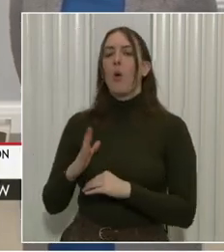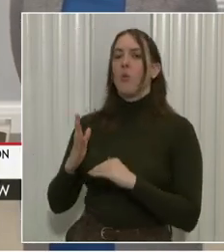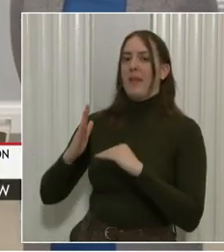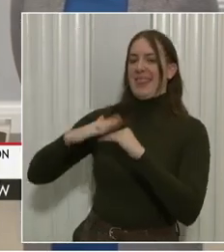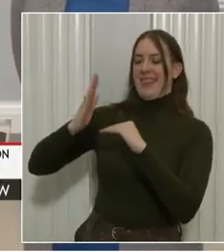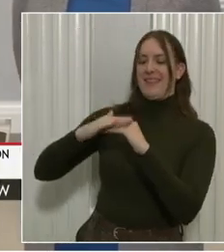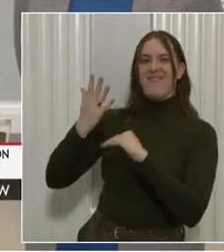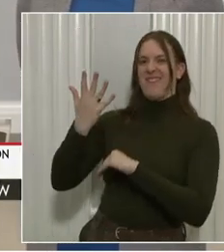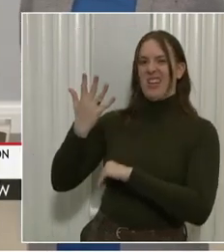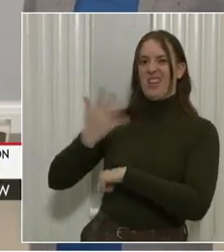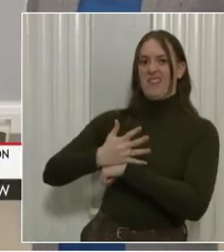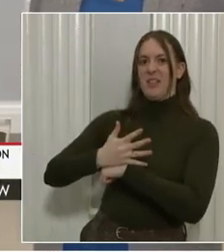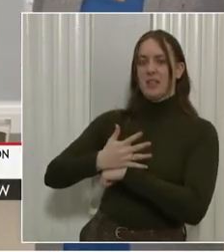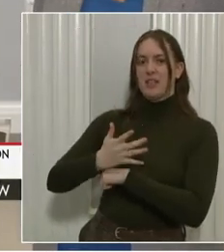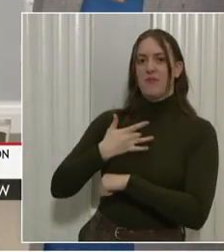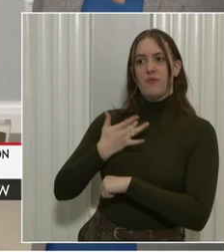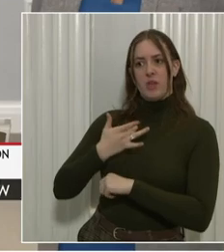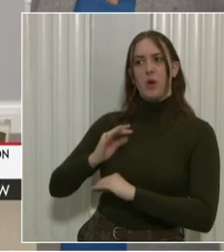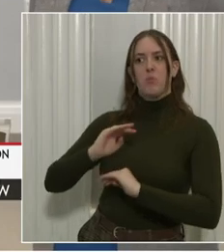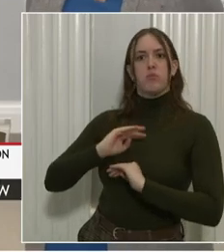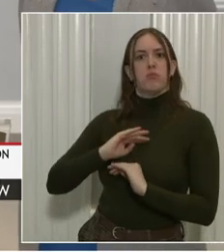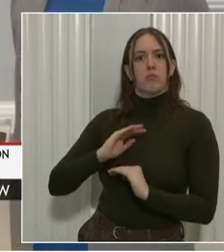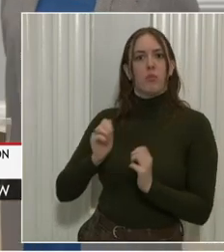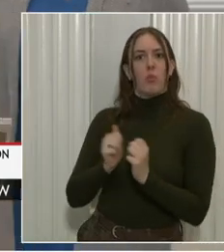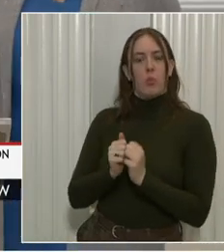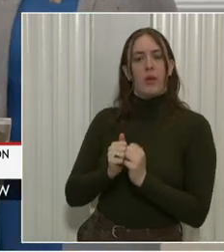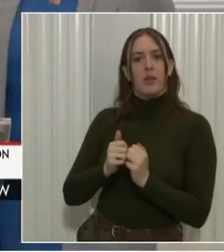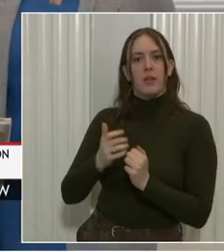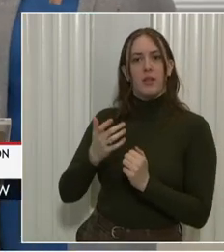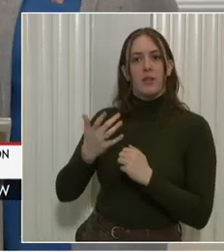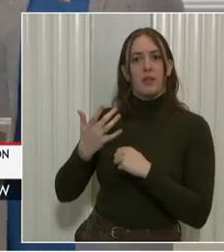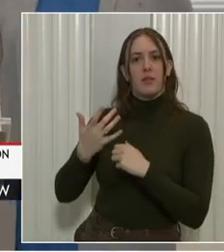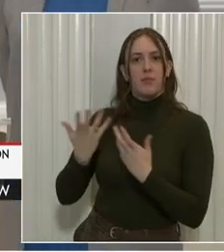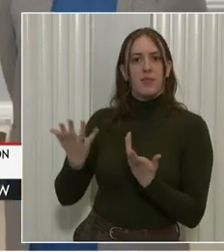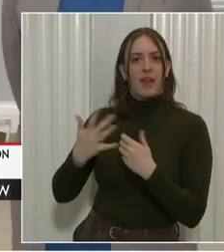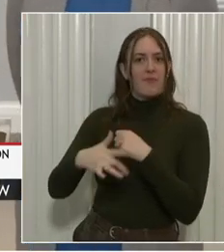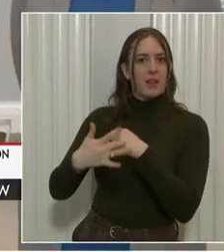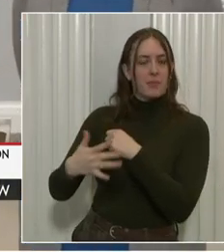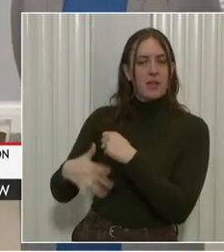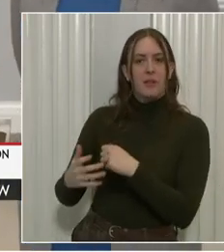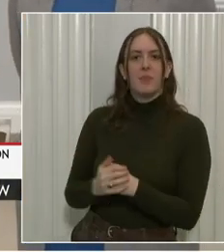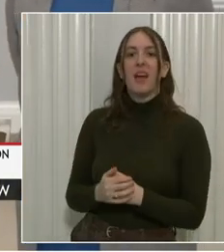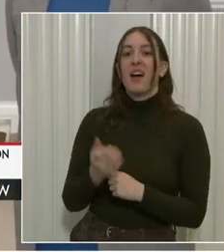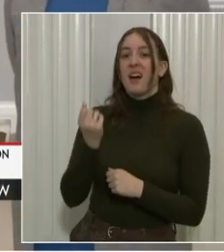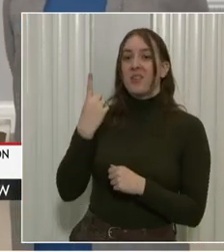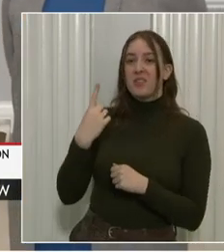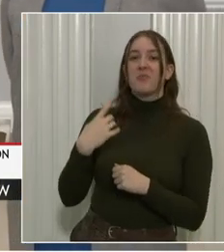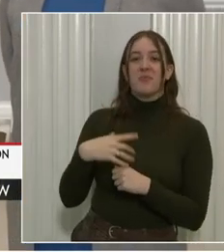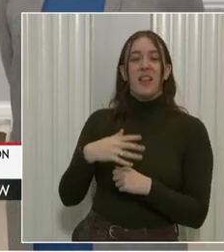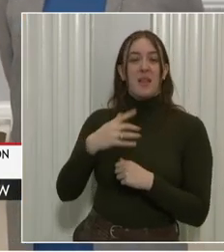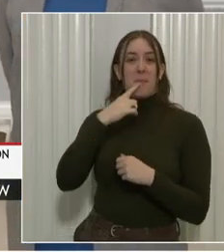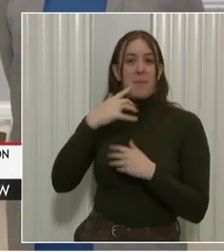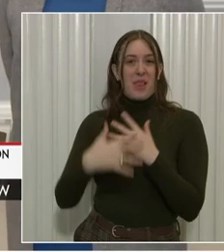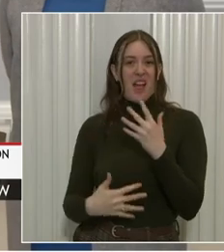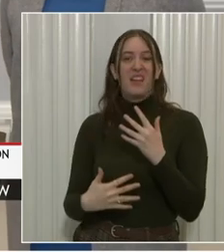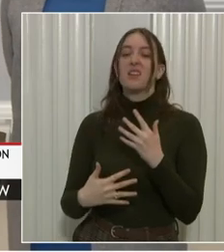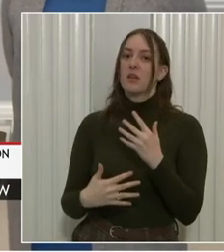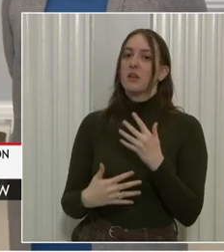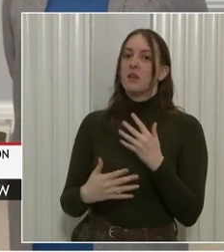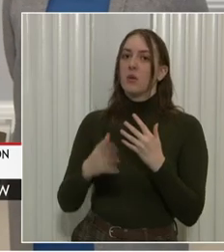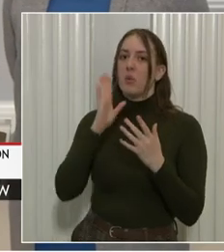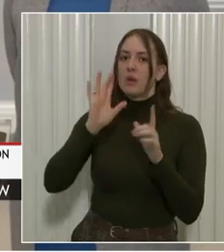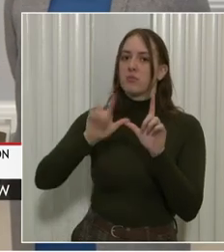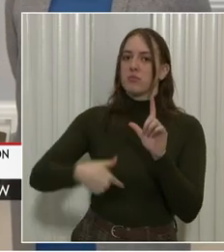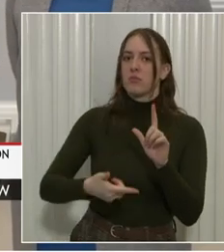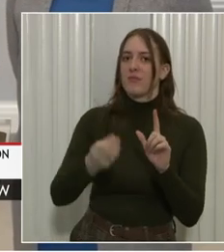into, platelets have a very short lifespan. They're only good on the shelf for 5 days. And so that is a little bit